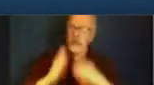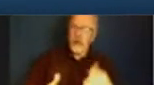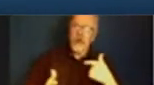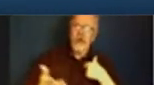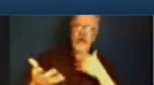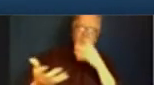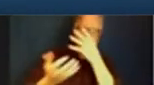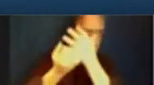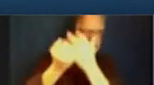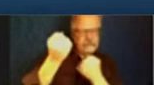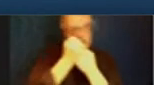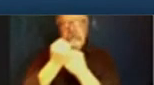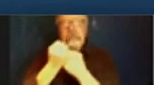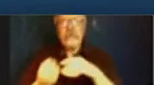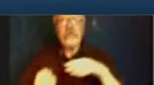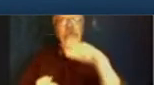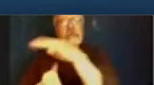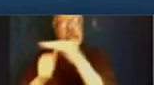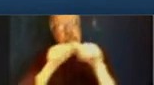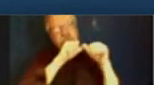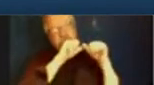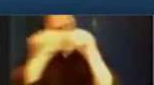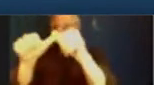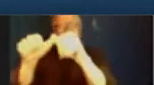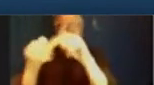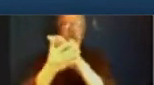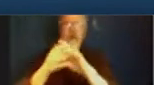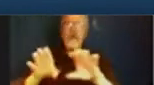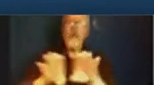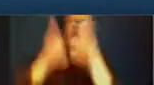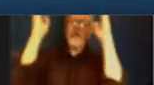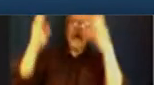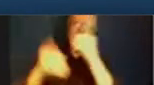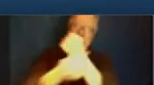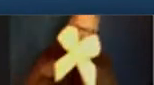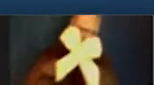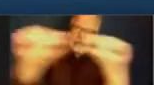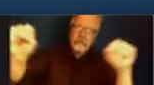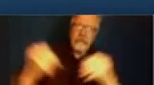way. And I look forward to success in that regard.